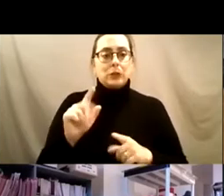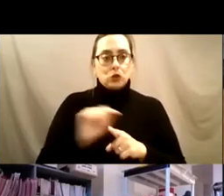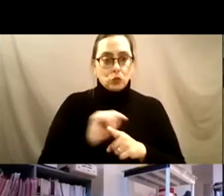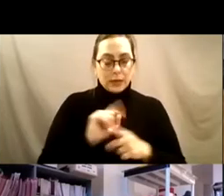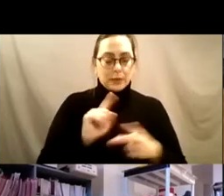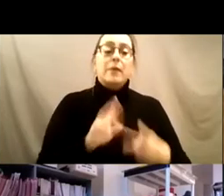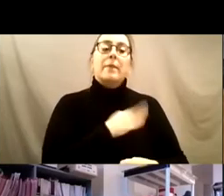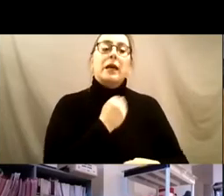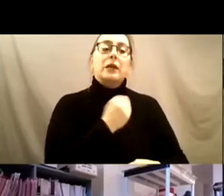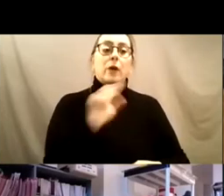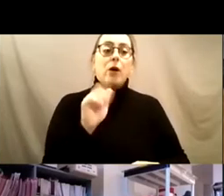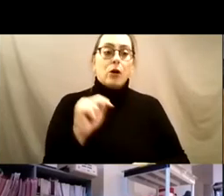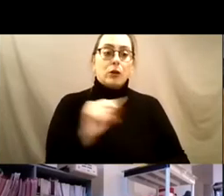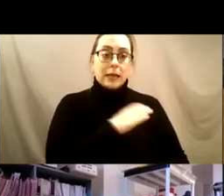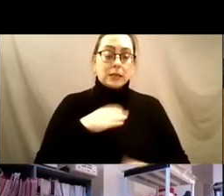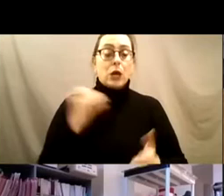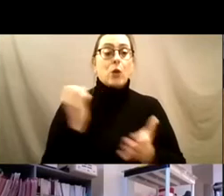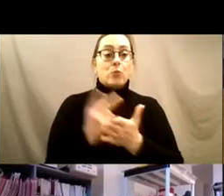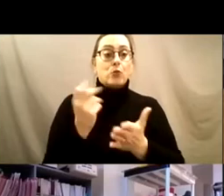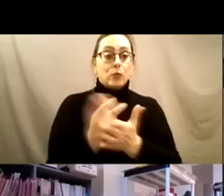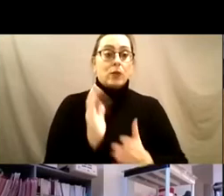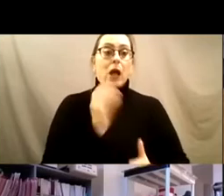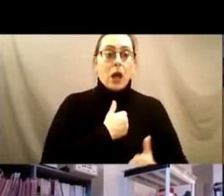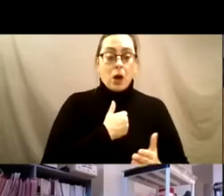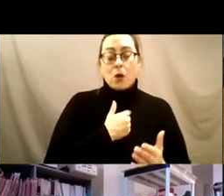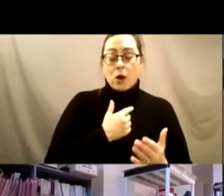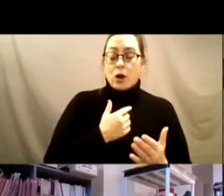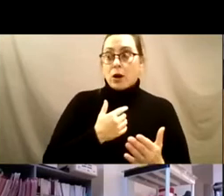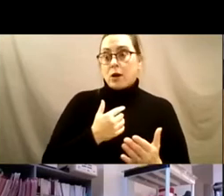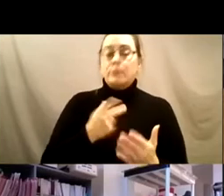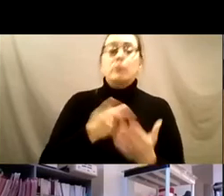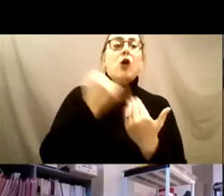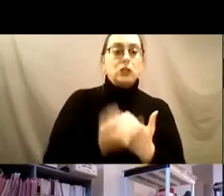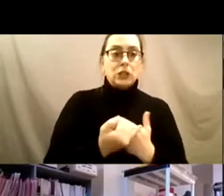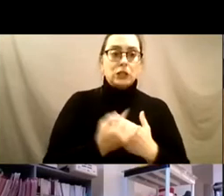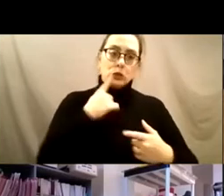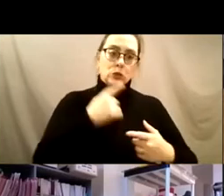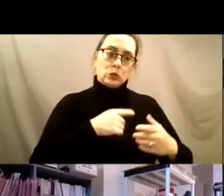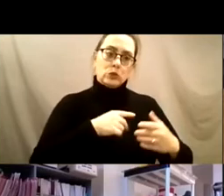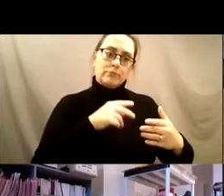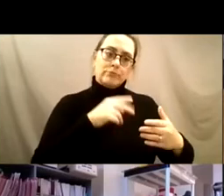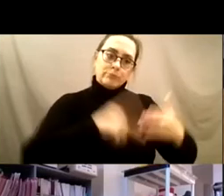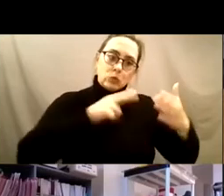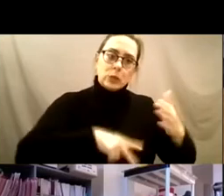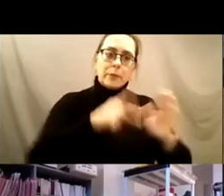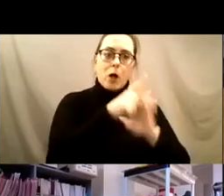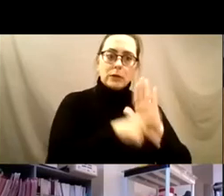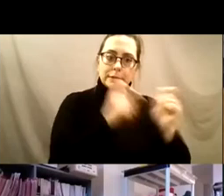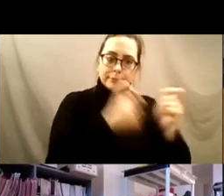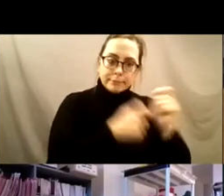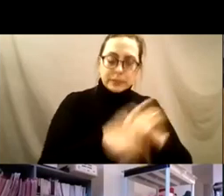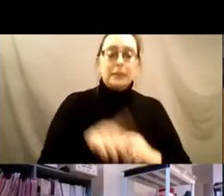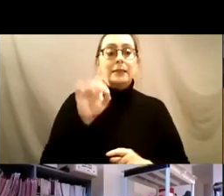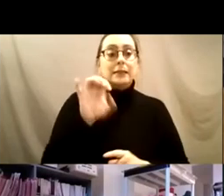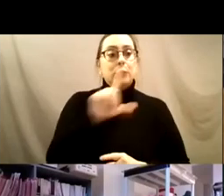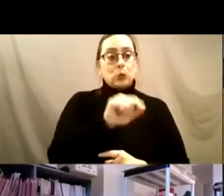Council approved our policy, a project for us to redo our policies. In December 2020, we